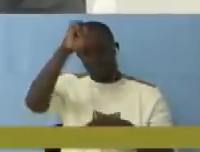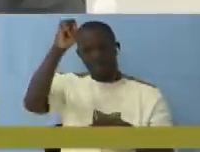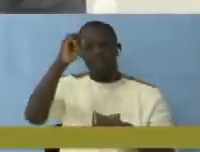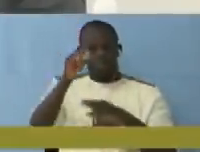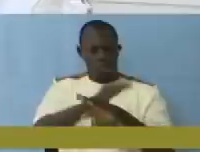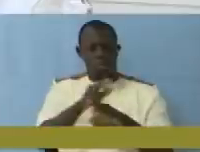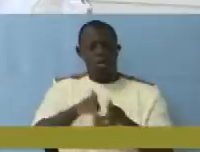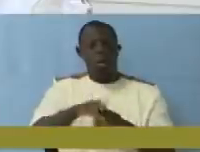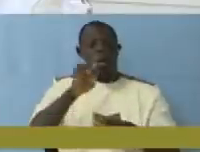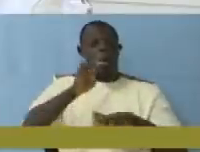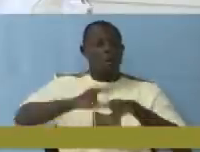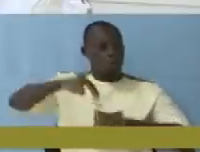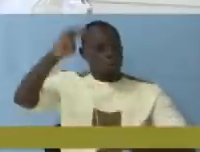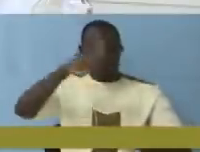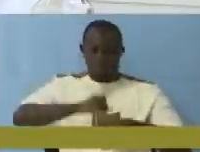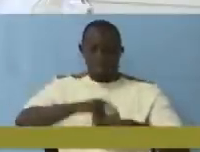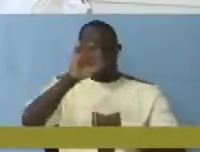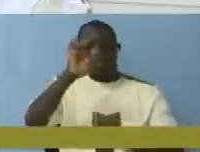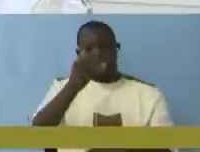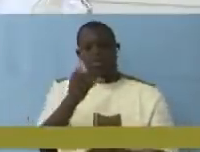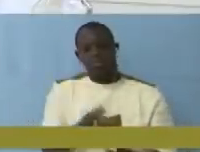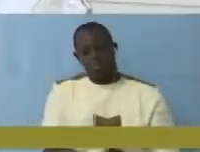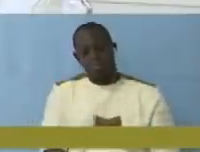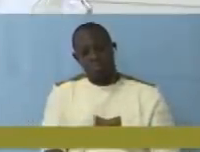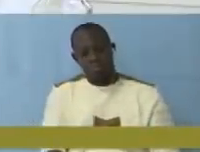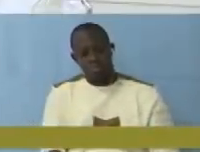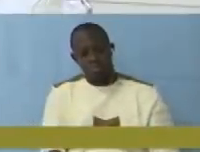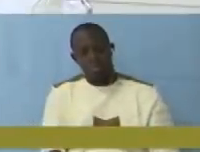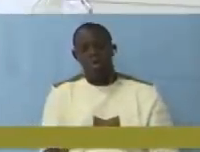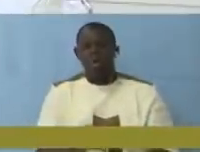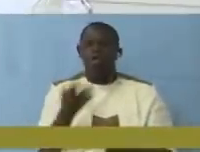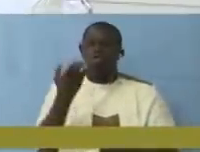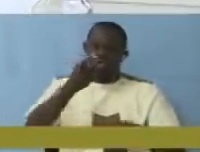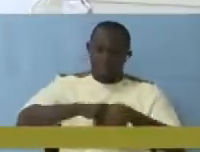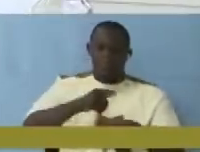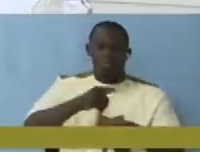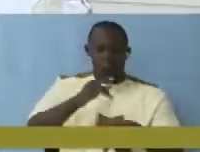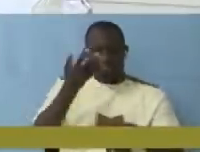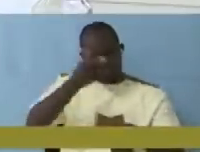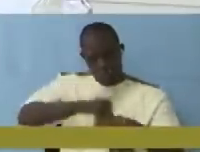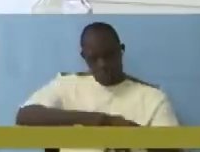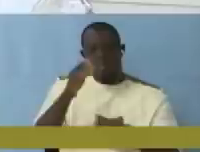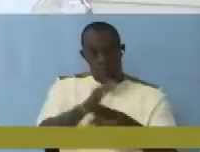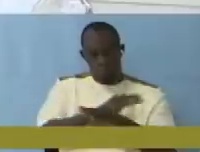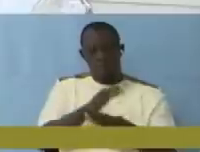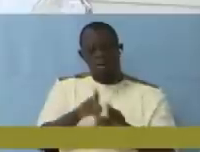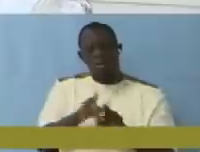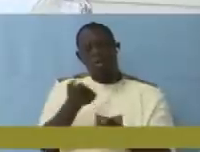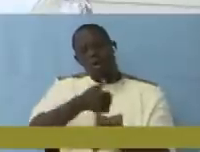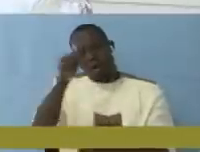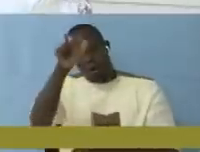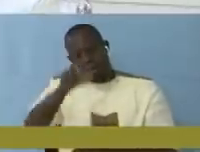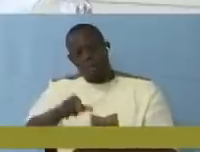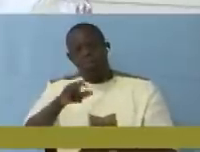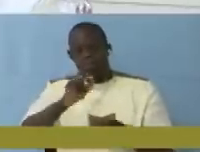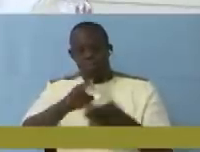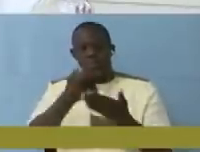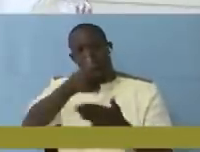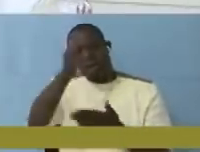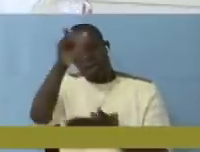Most of the time, yes. There are times when the military int will come with them.